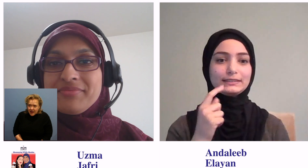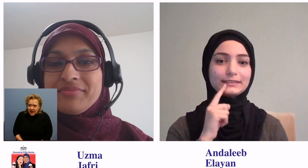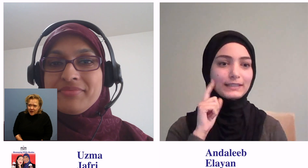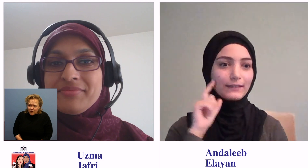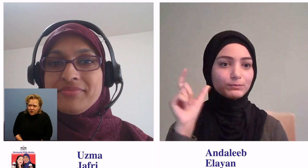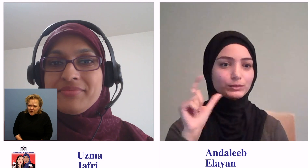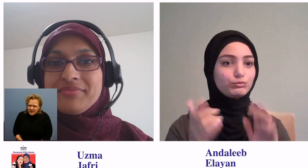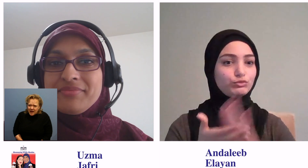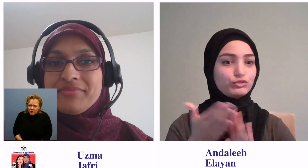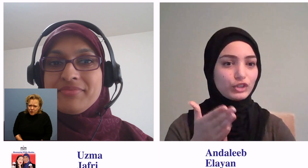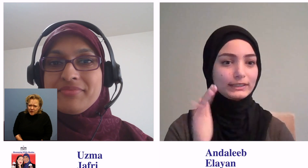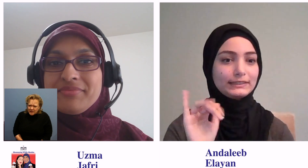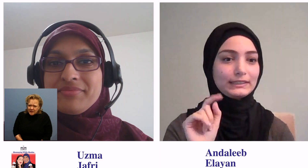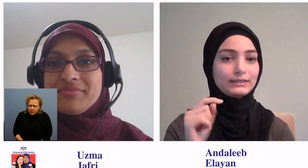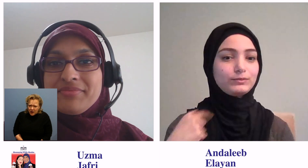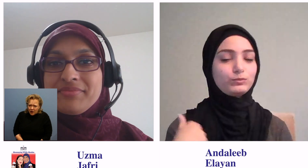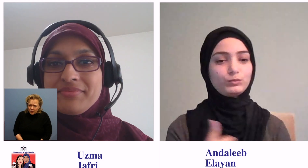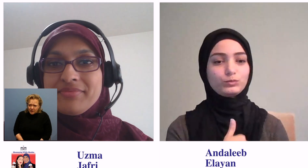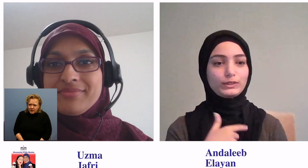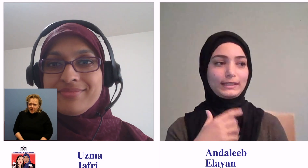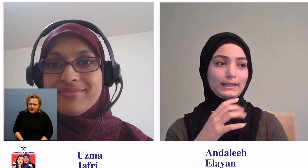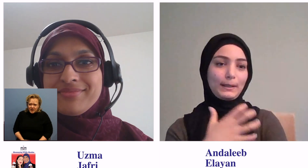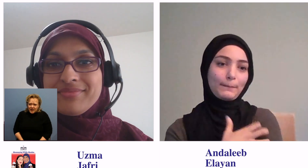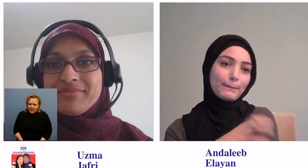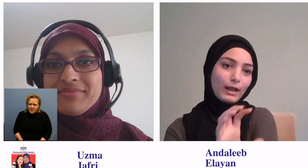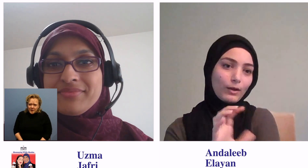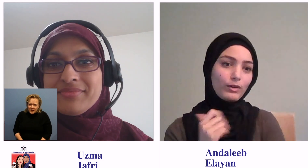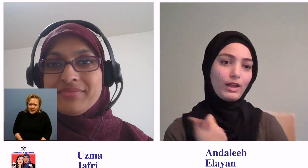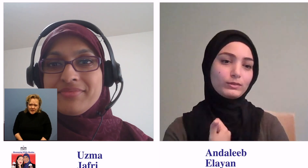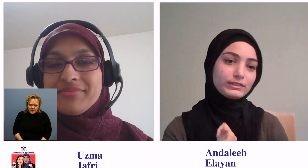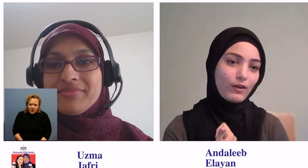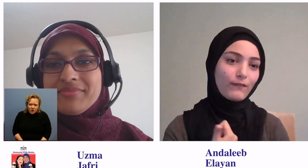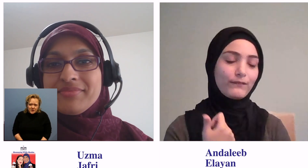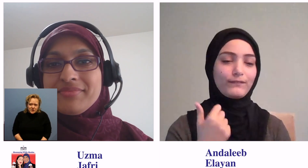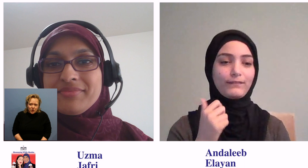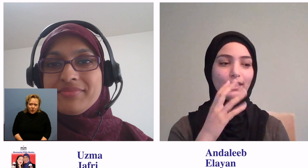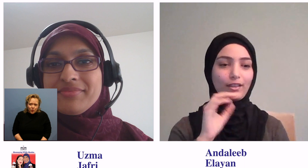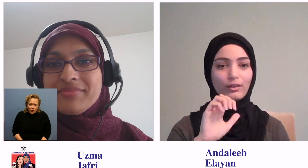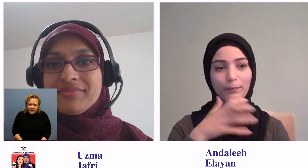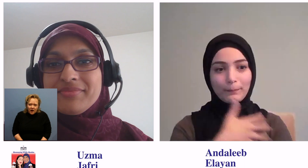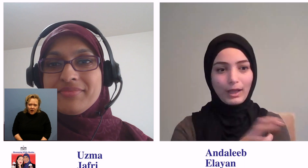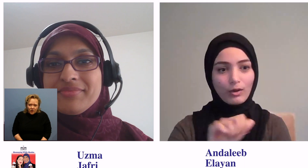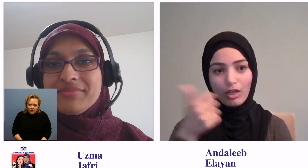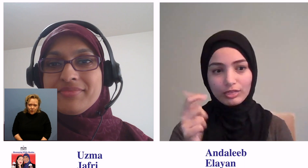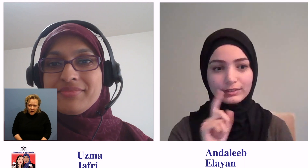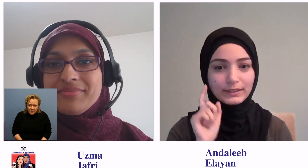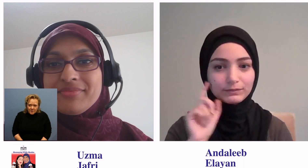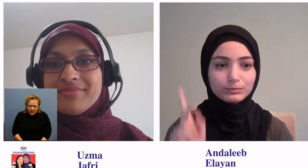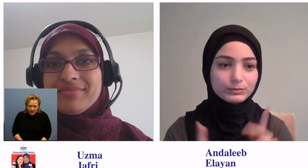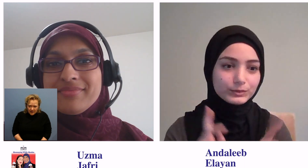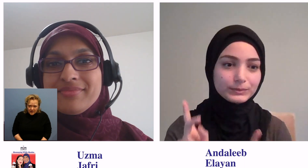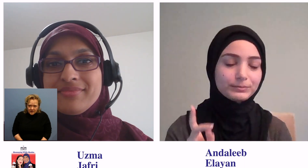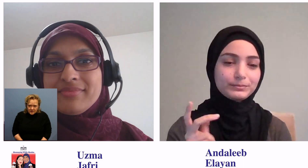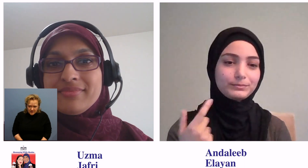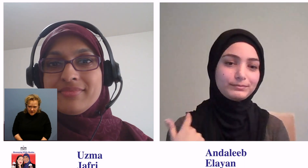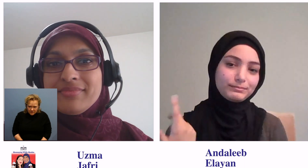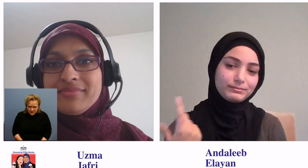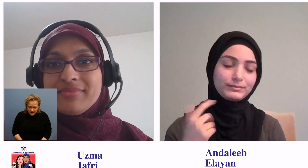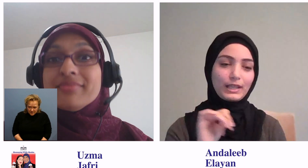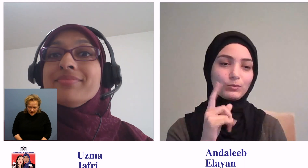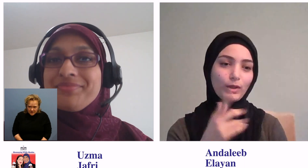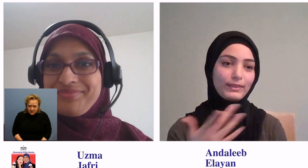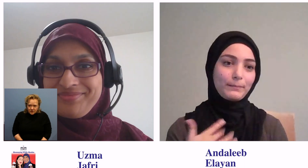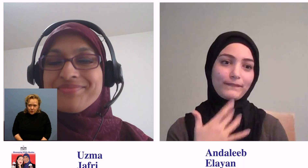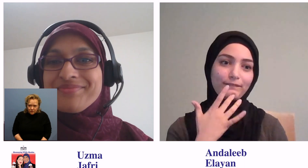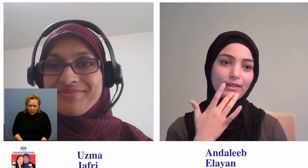And the reason I'm really proud of GDM is because we are run by deaf